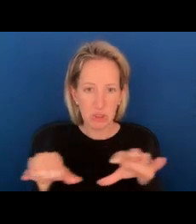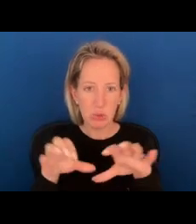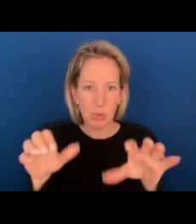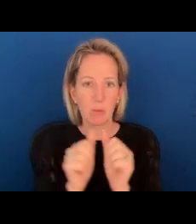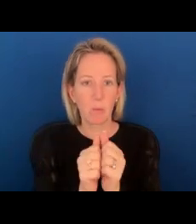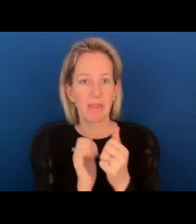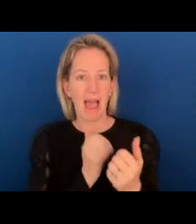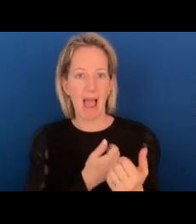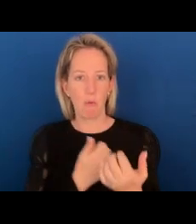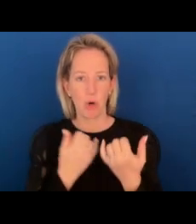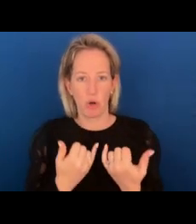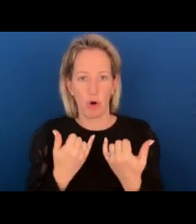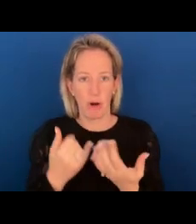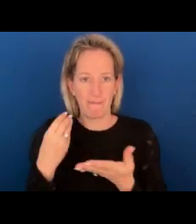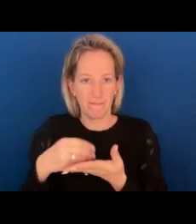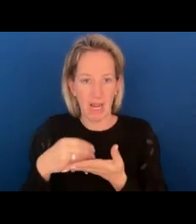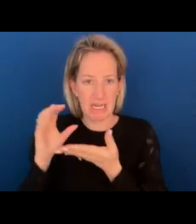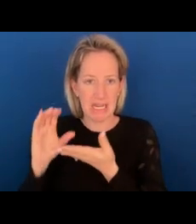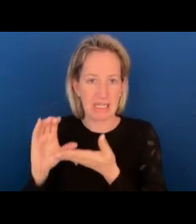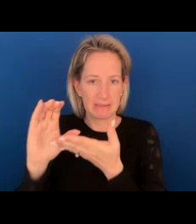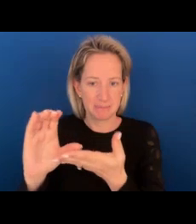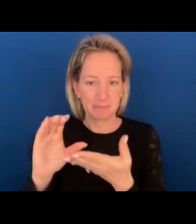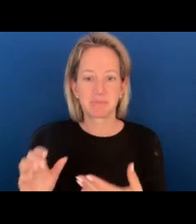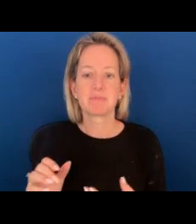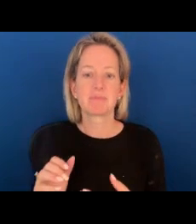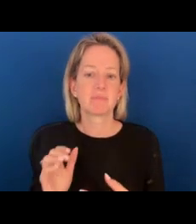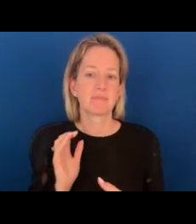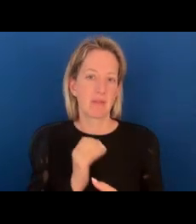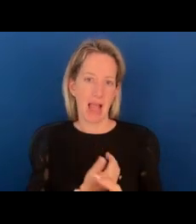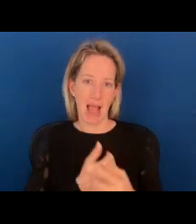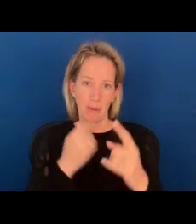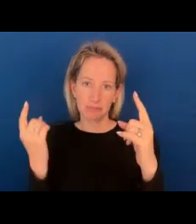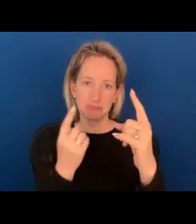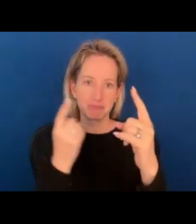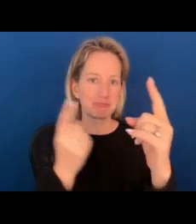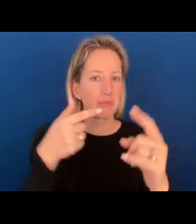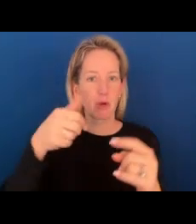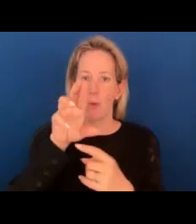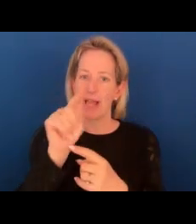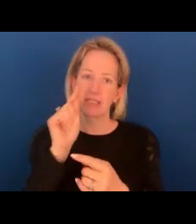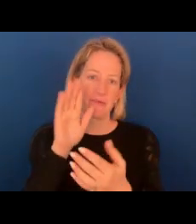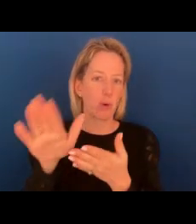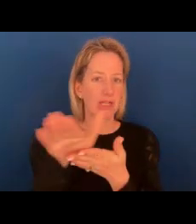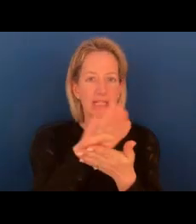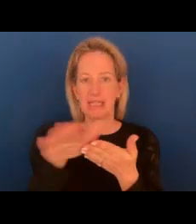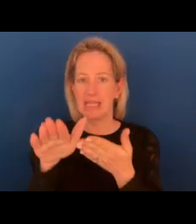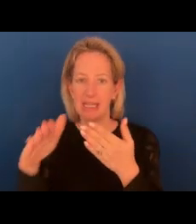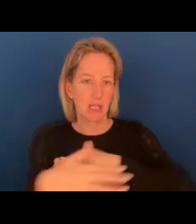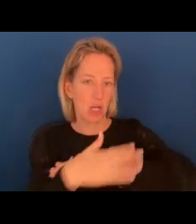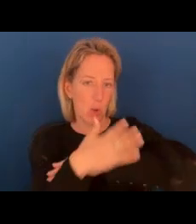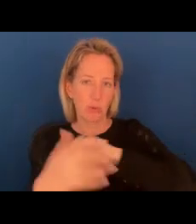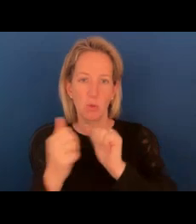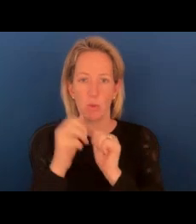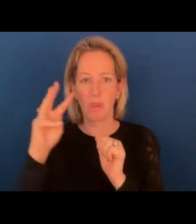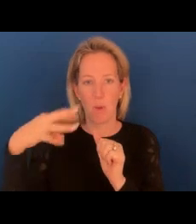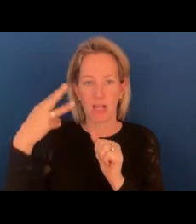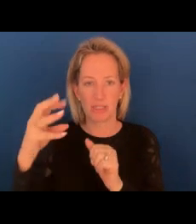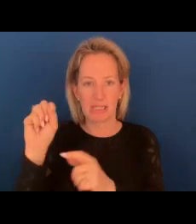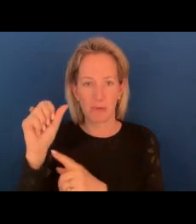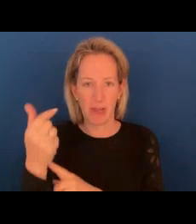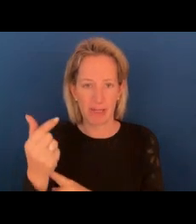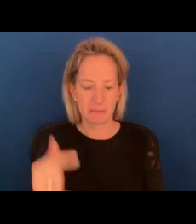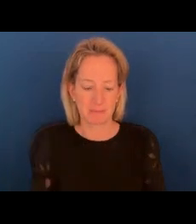funding, our quest for a clean coast with Washington Sea Grant. Next slide, please. Oh, excuse me, I'm going to go over